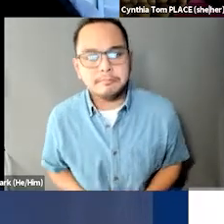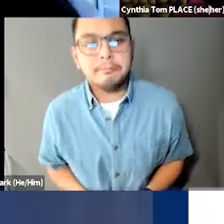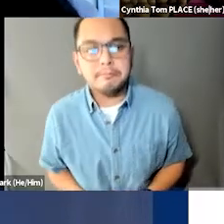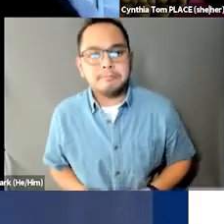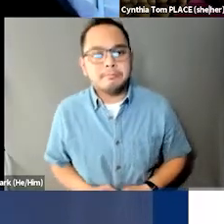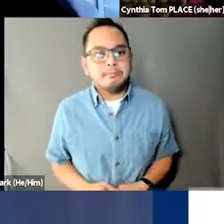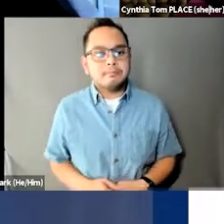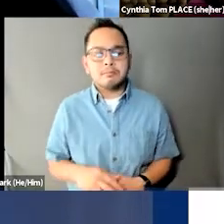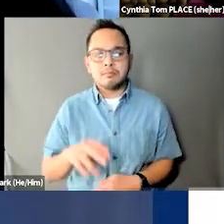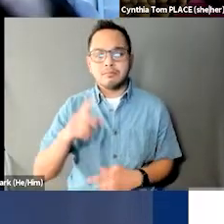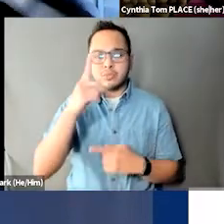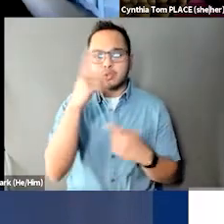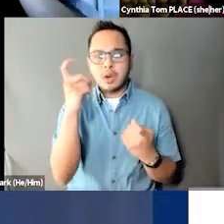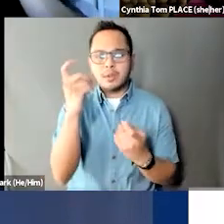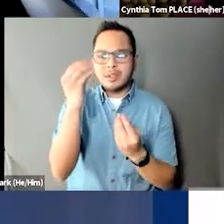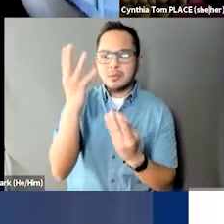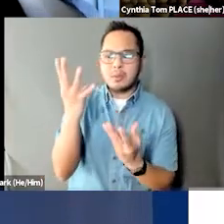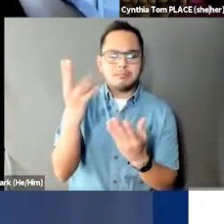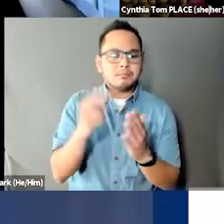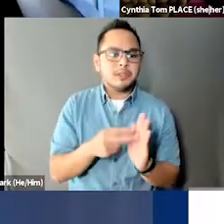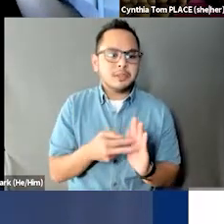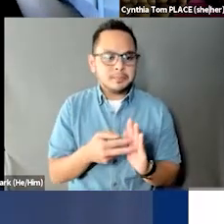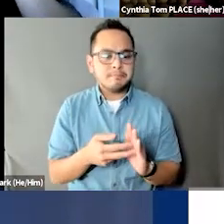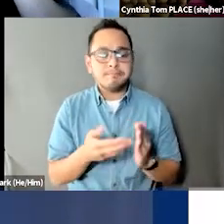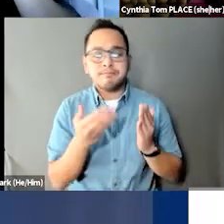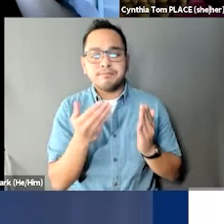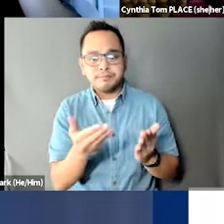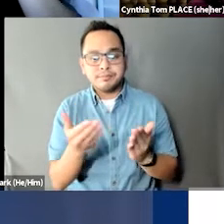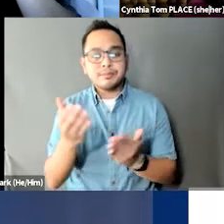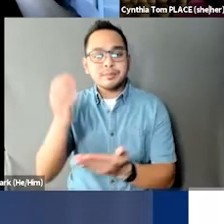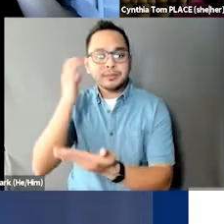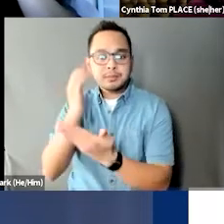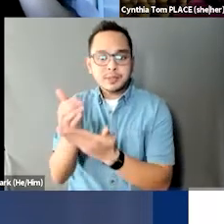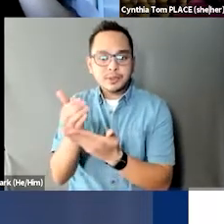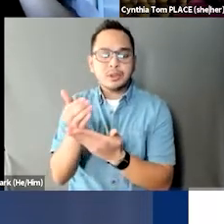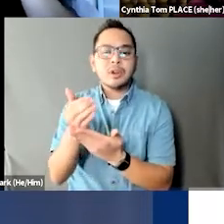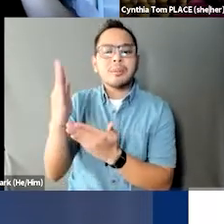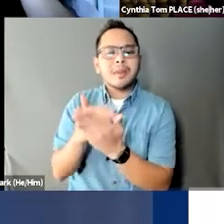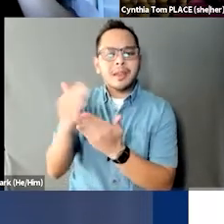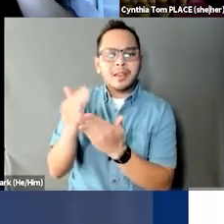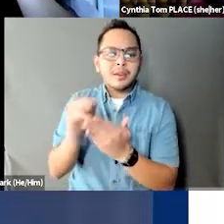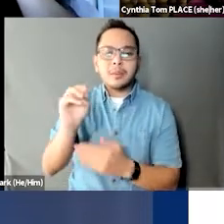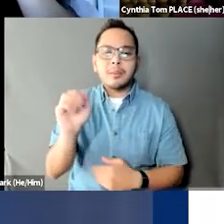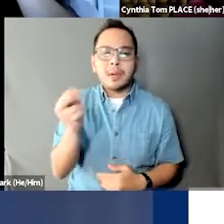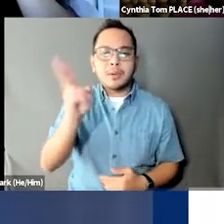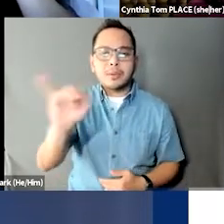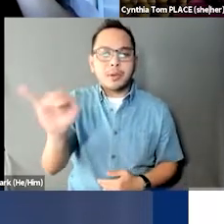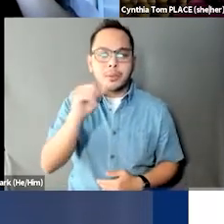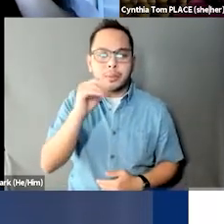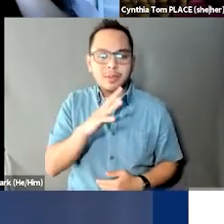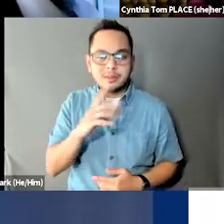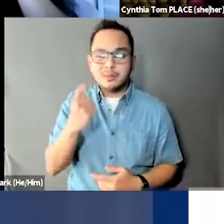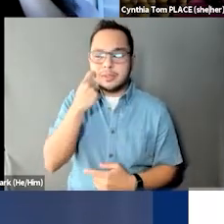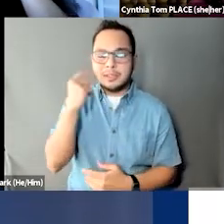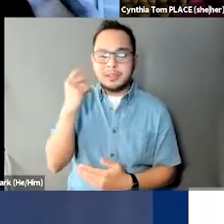So what is trauma informed? Here in this slide, there's another image of another painting of a Maori woman from the turn of the